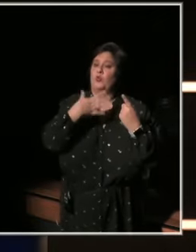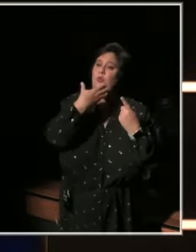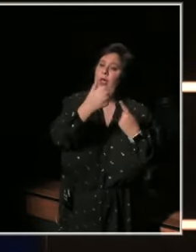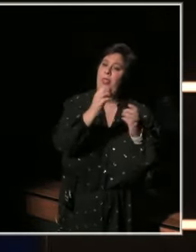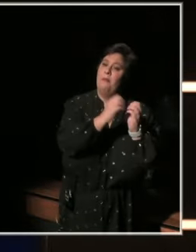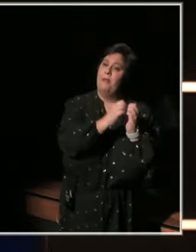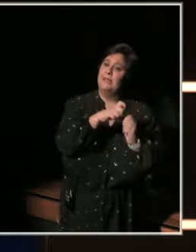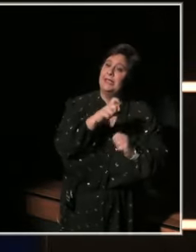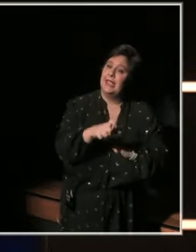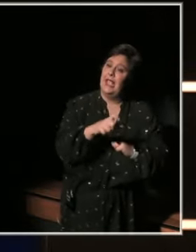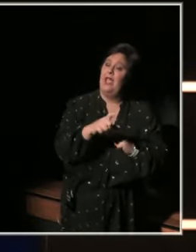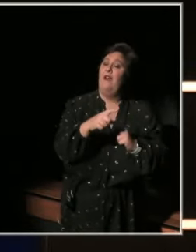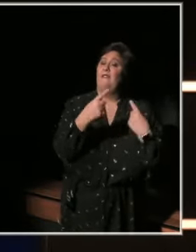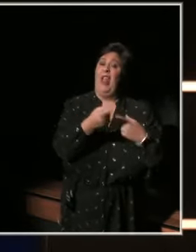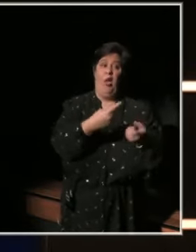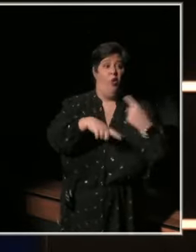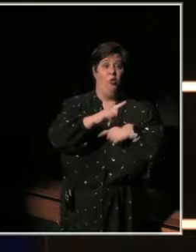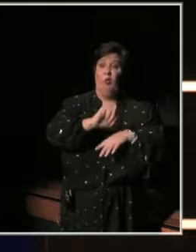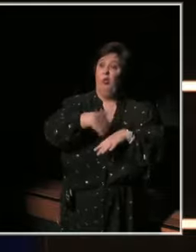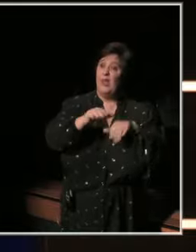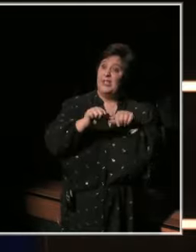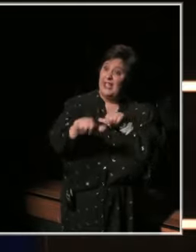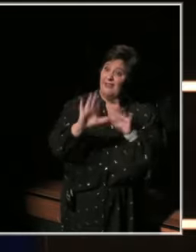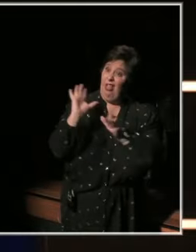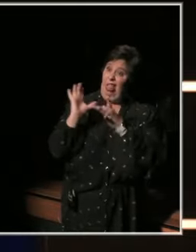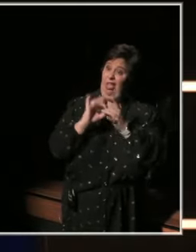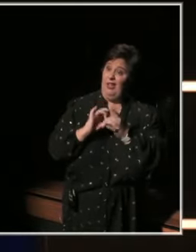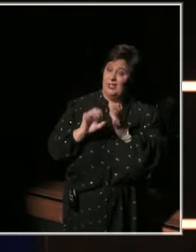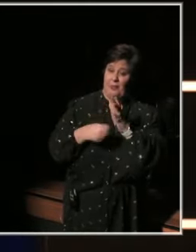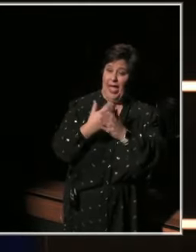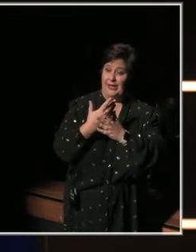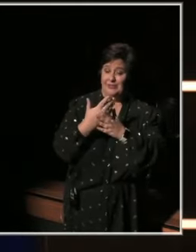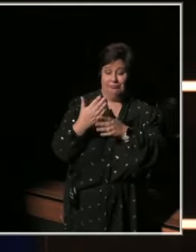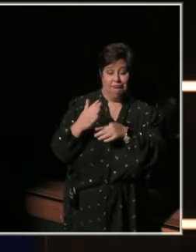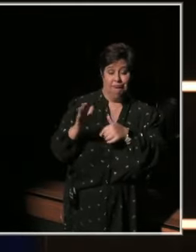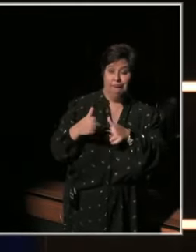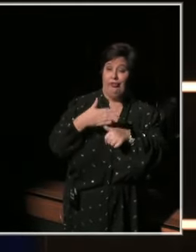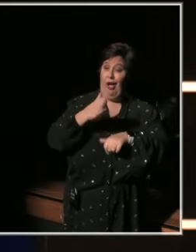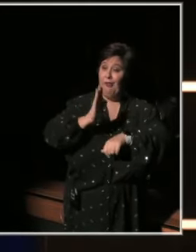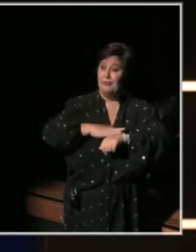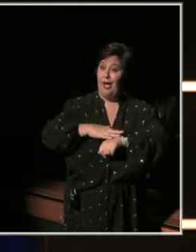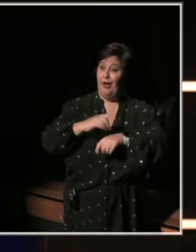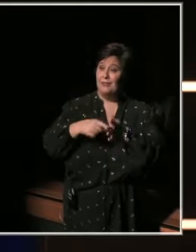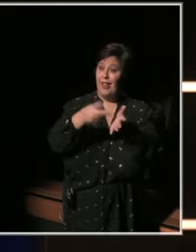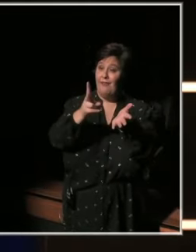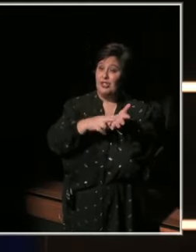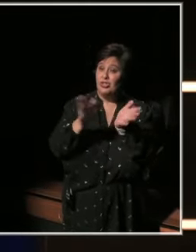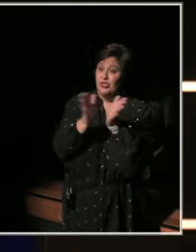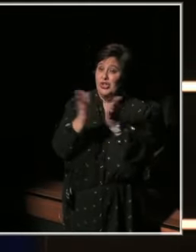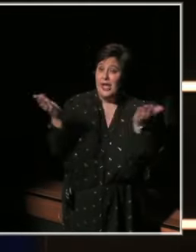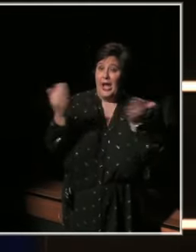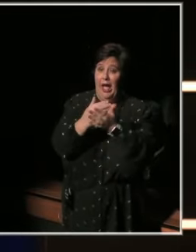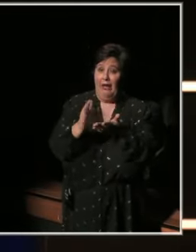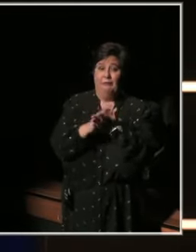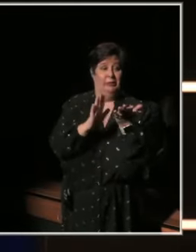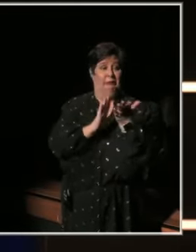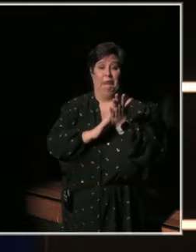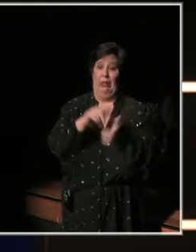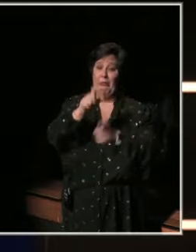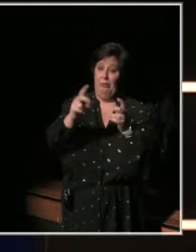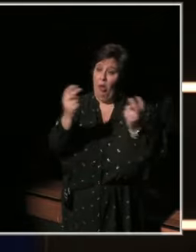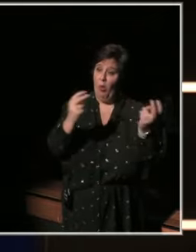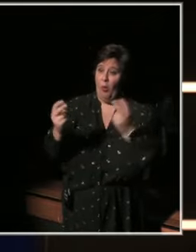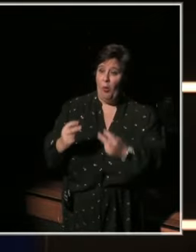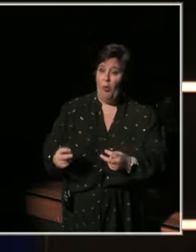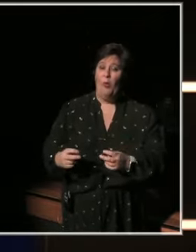BBC for allowing us to put a series about plants on primetime television on a Sunday night so that it could be watched by millions and millions of